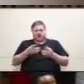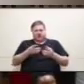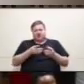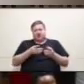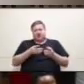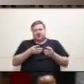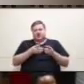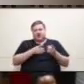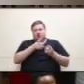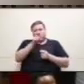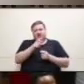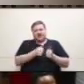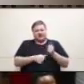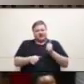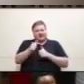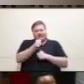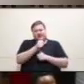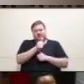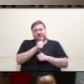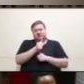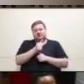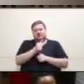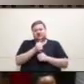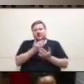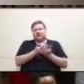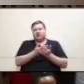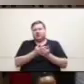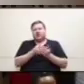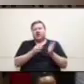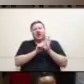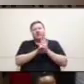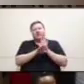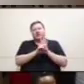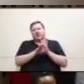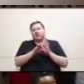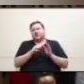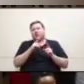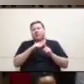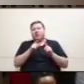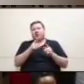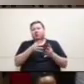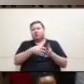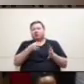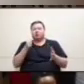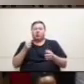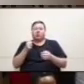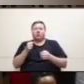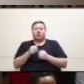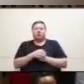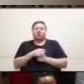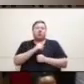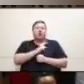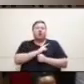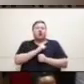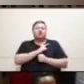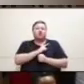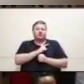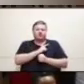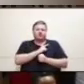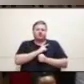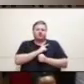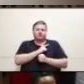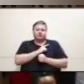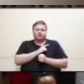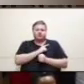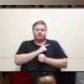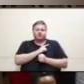vacant currently. It was advertised but then withdrawn because the community services